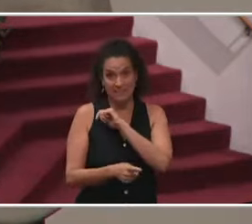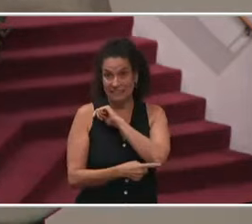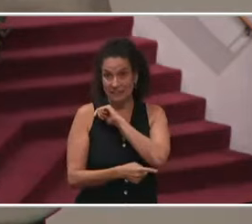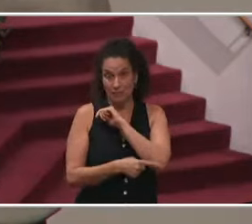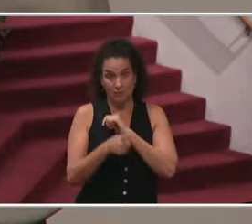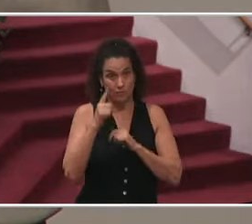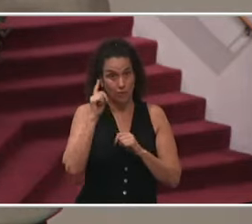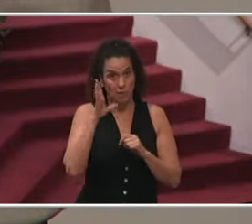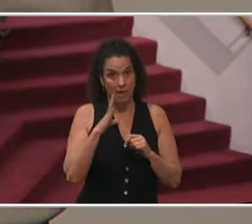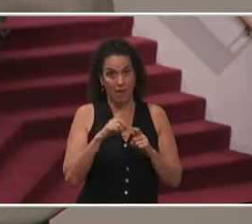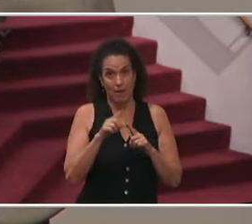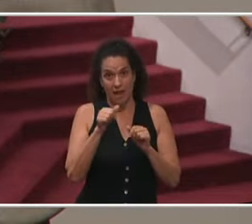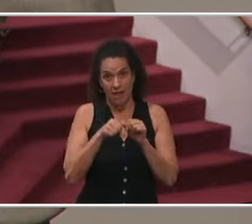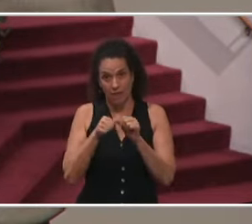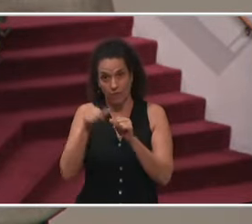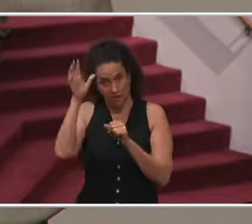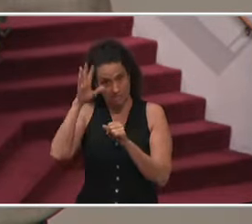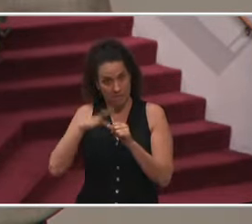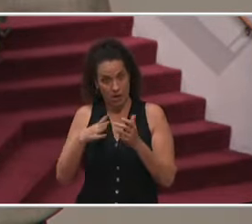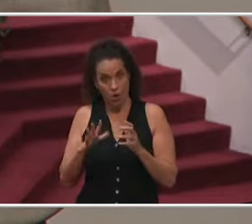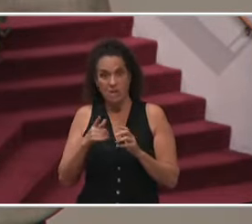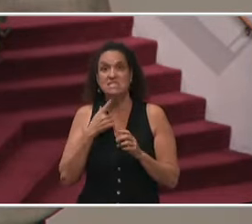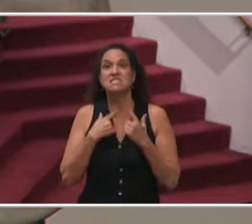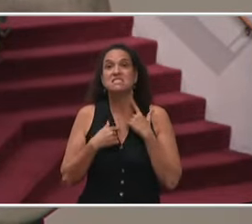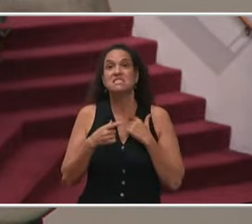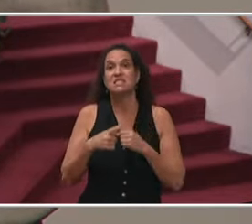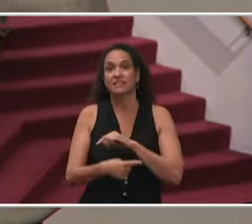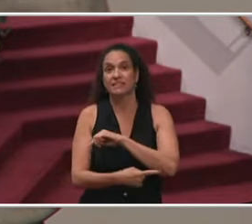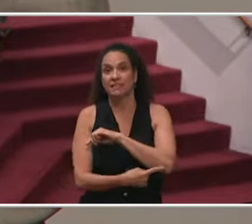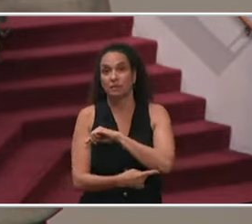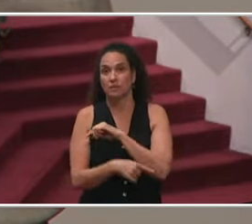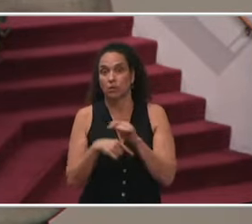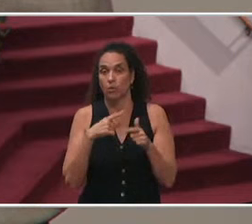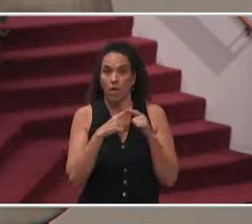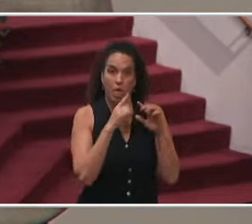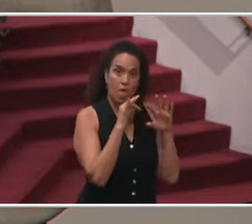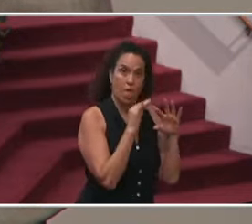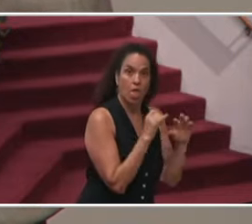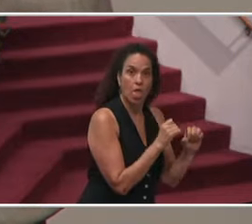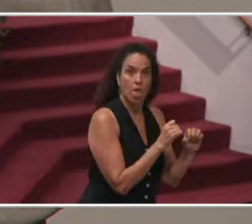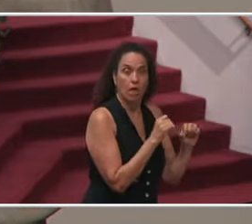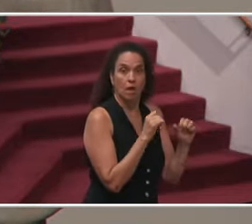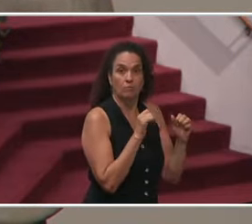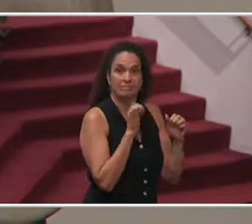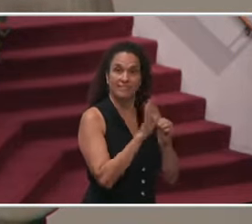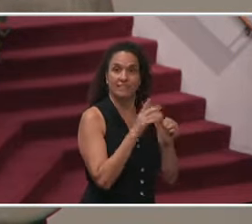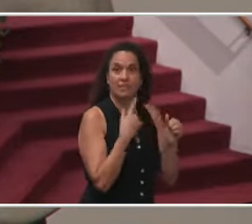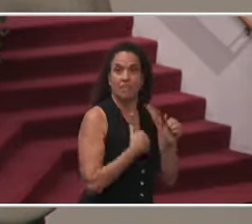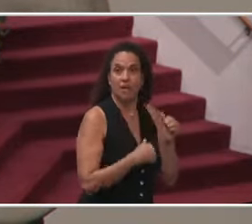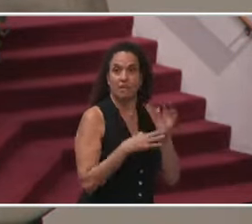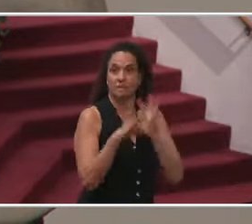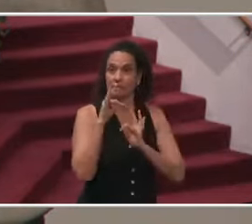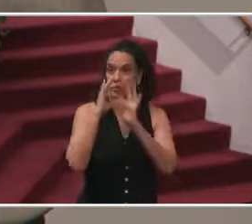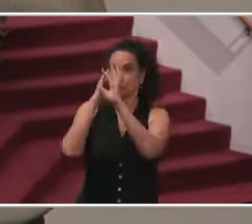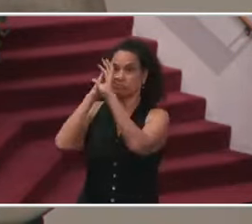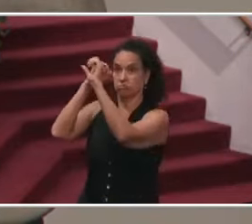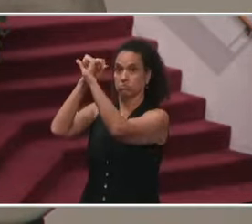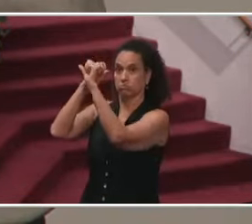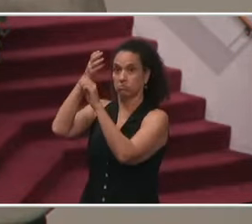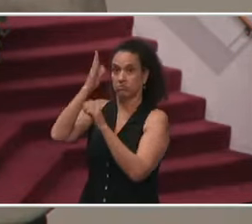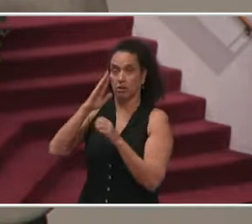But every man is tempted when he is drawn away of his own lust and enticed. Then when lust